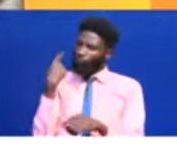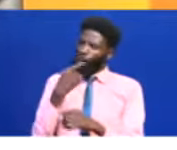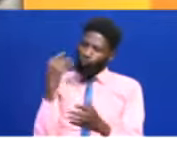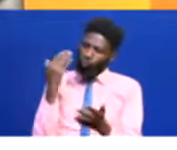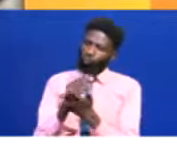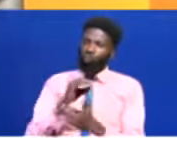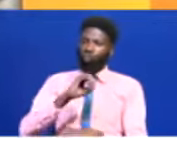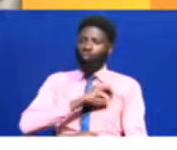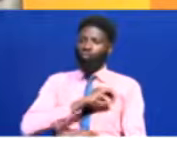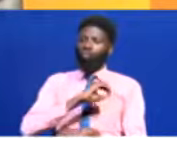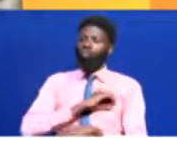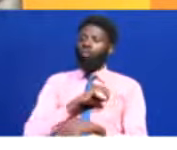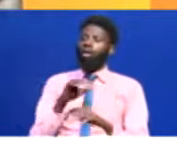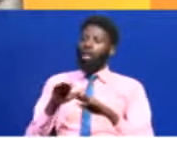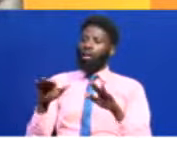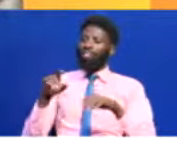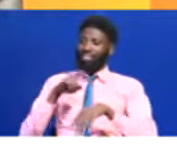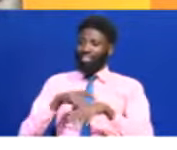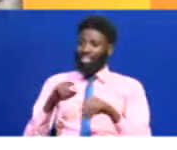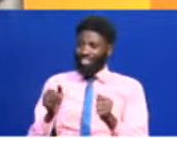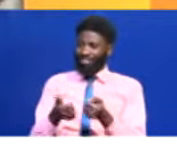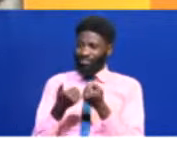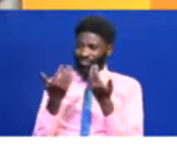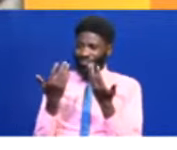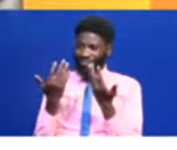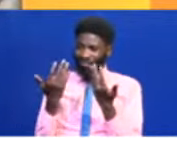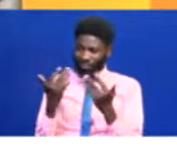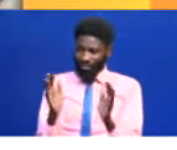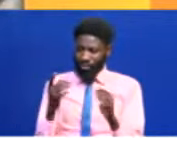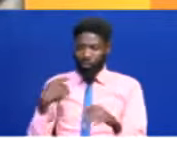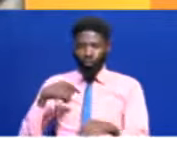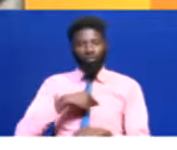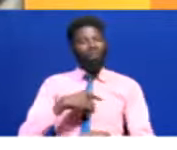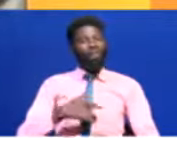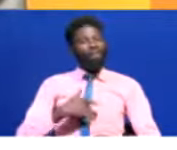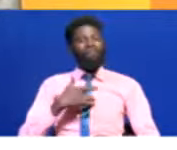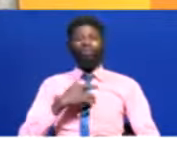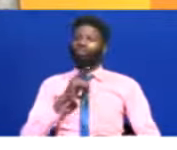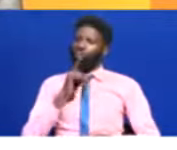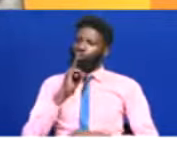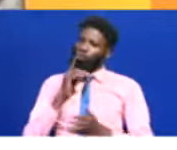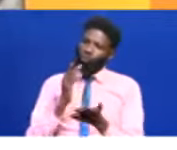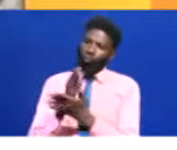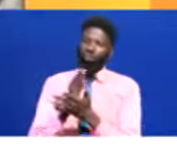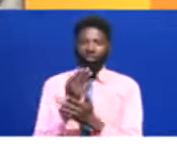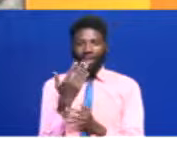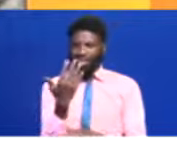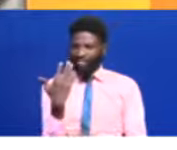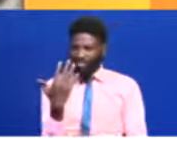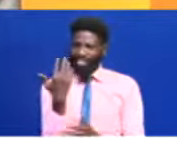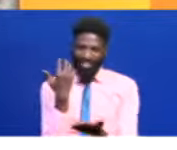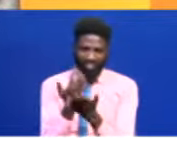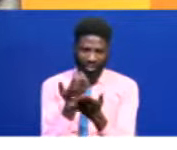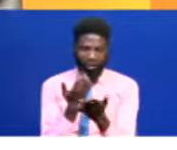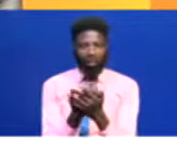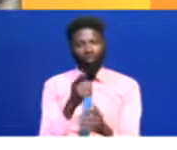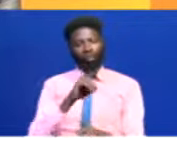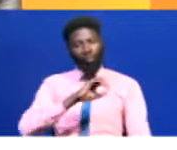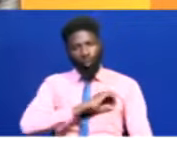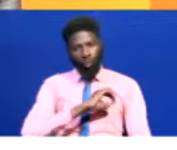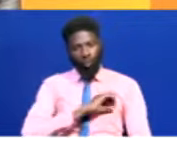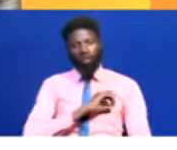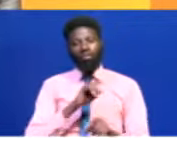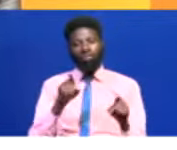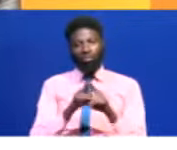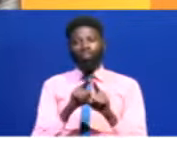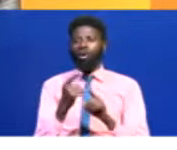owns that land. Yes. And once we are fully convinced through documents that you are the owner, then there's a